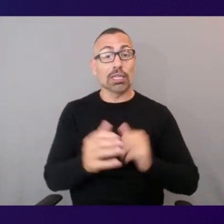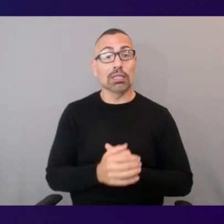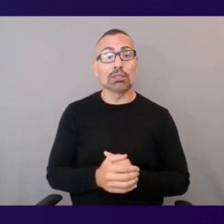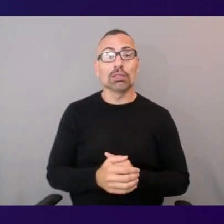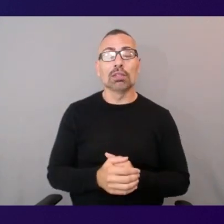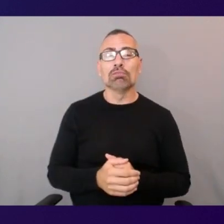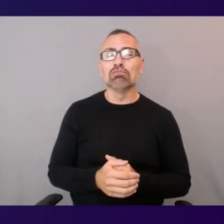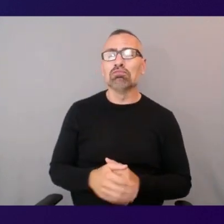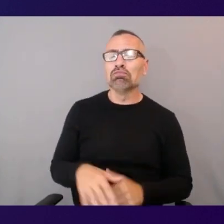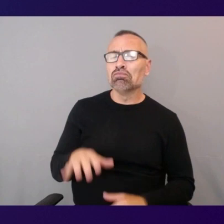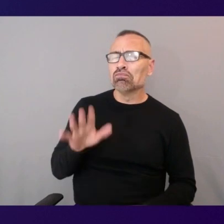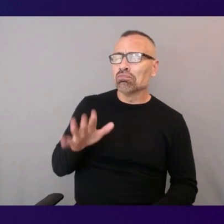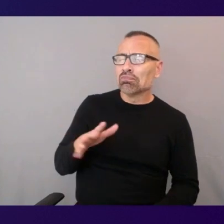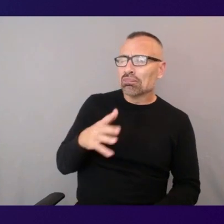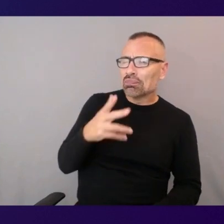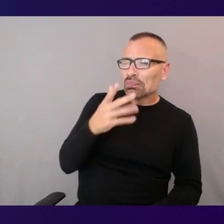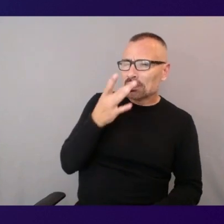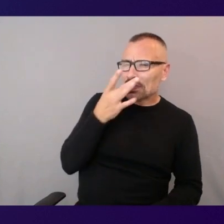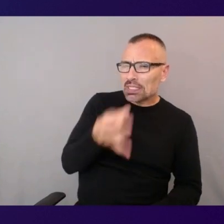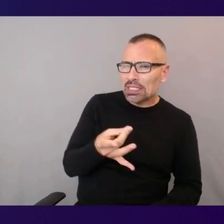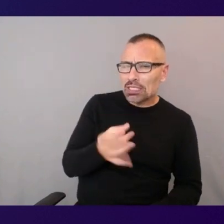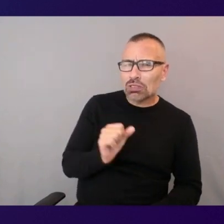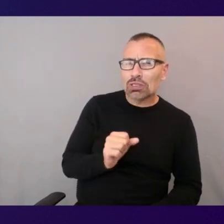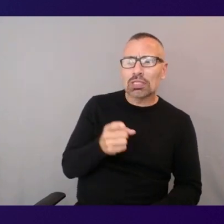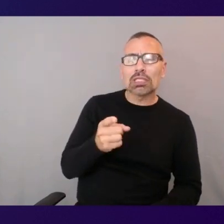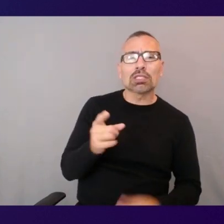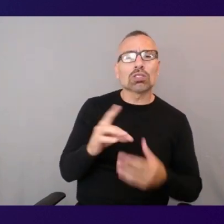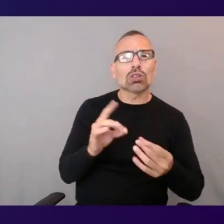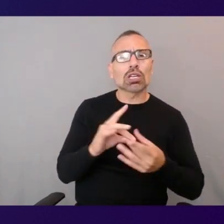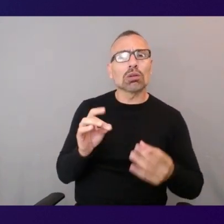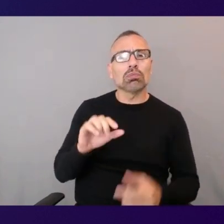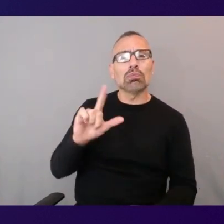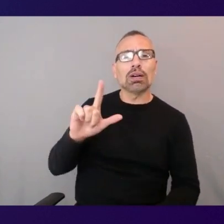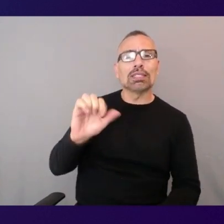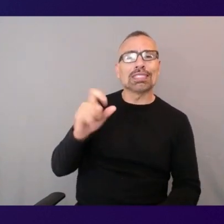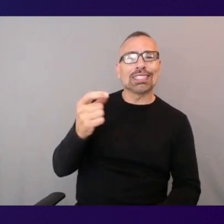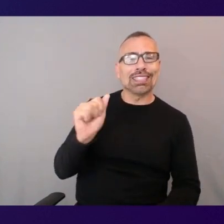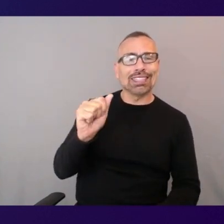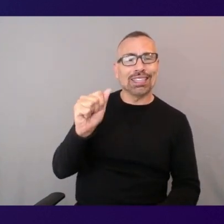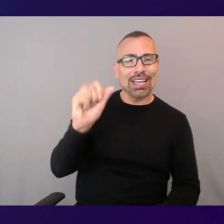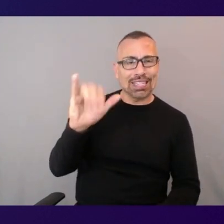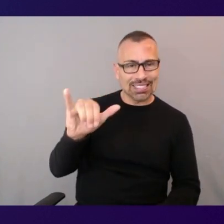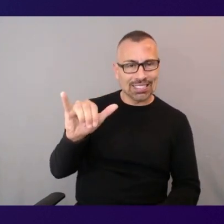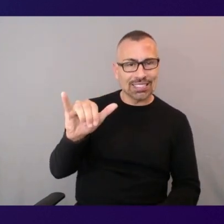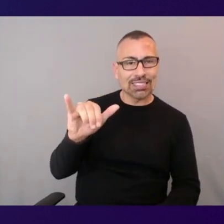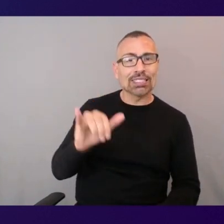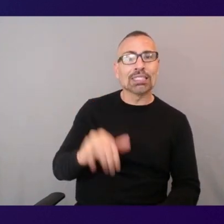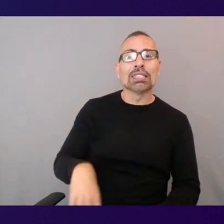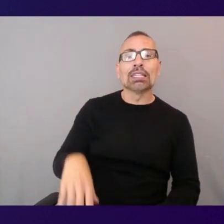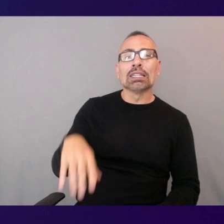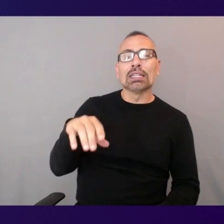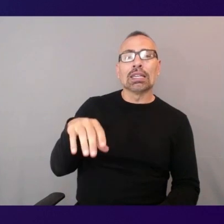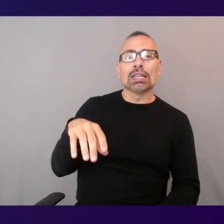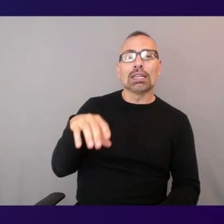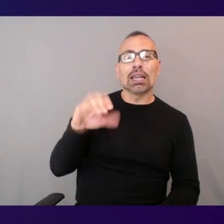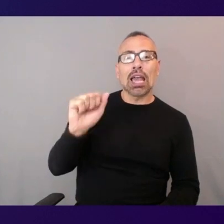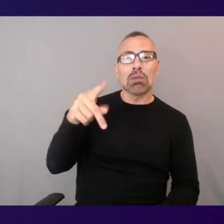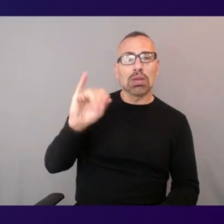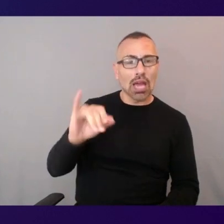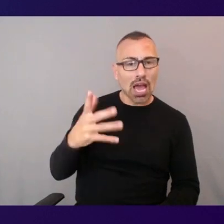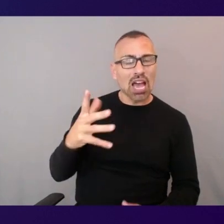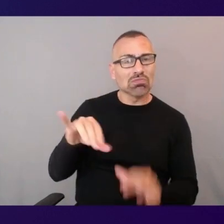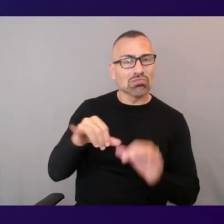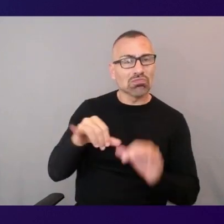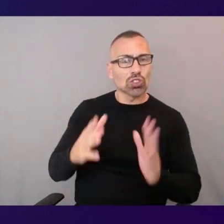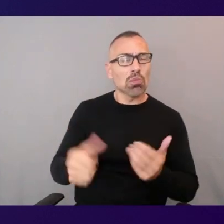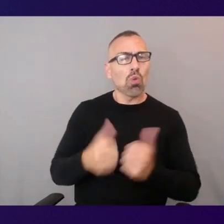the legacy VDI engineer normally wouldn't have to think about that because they have an on-prem stack of